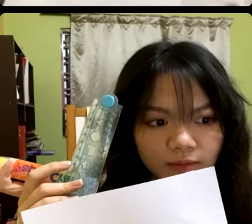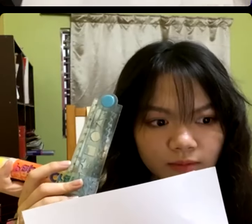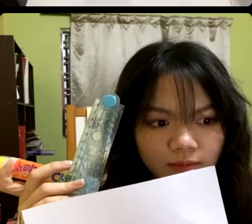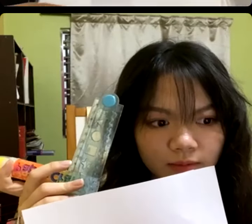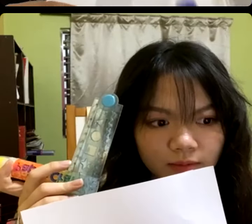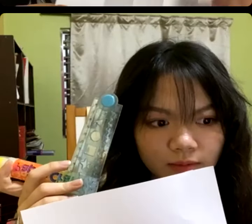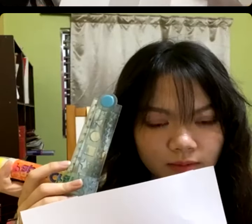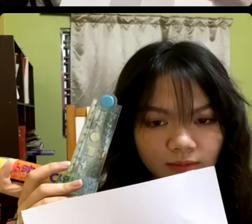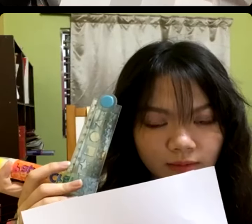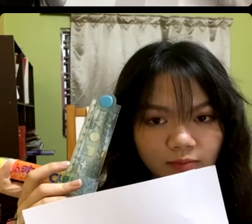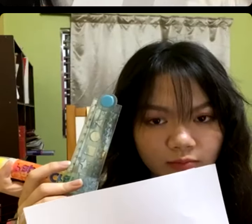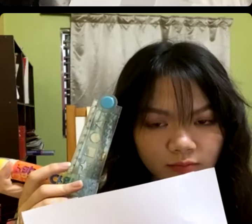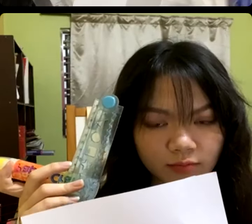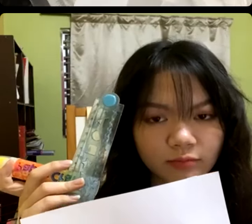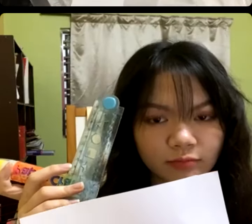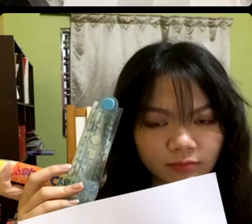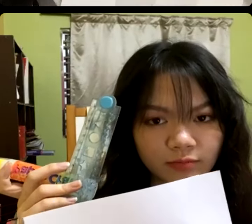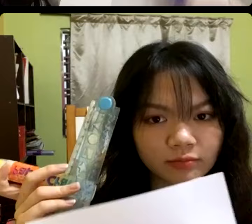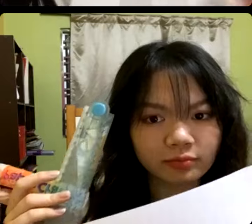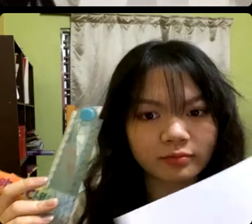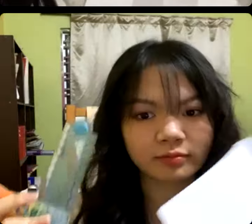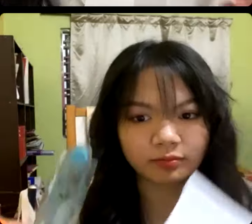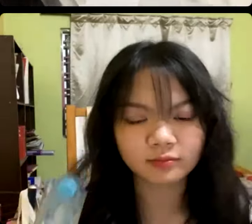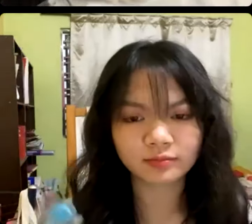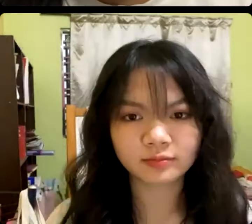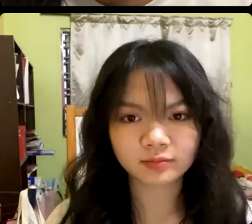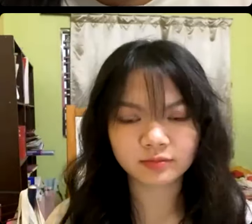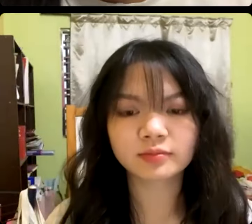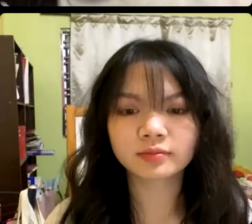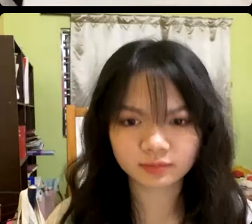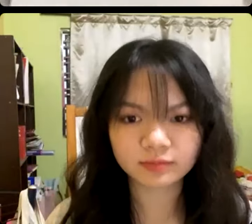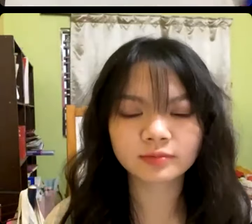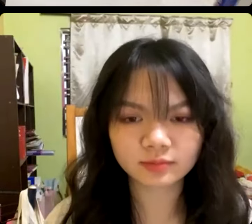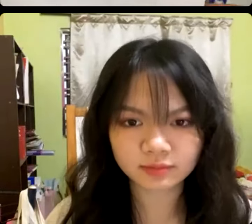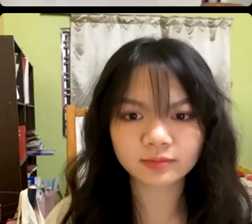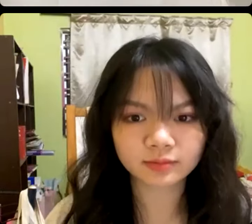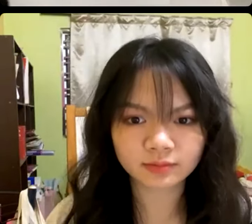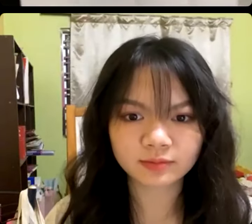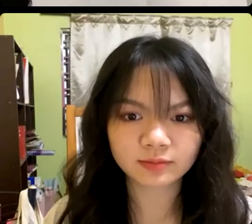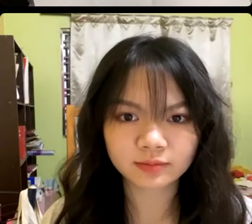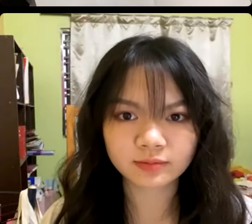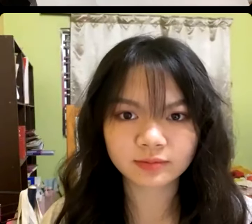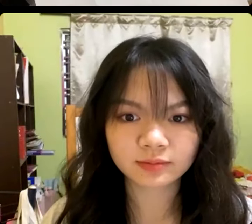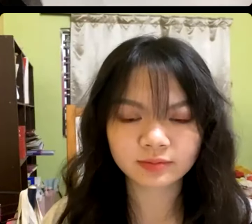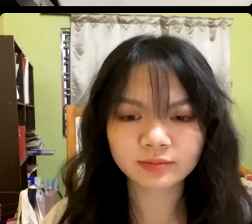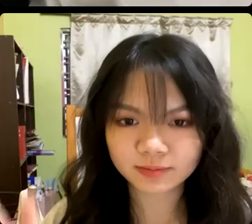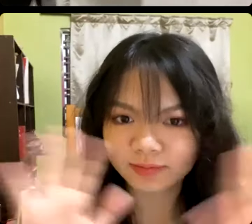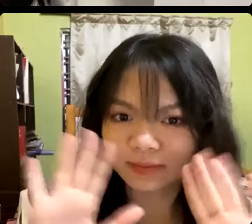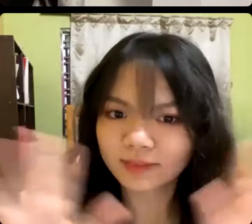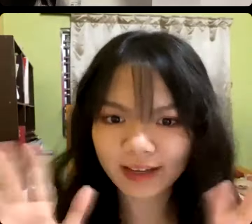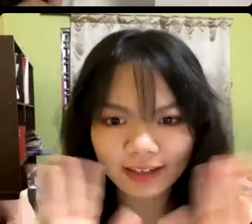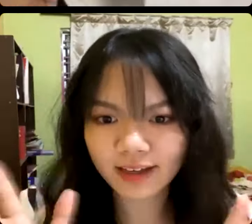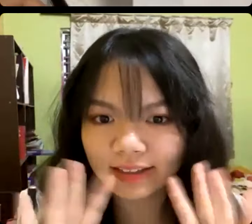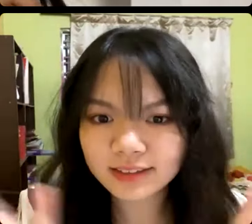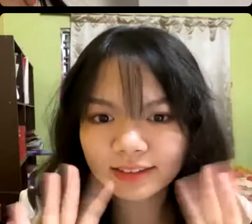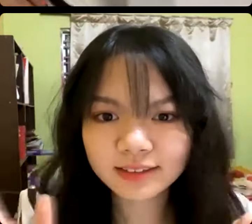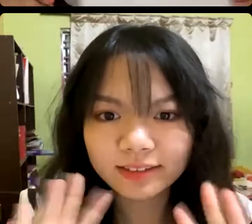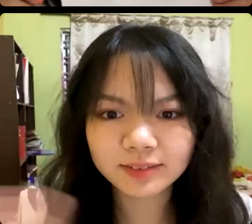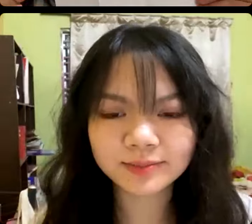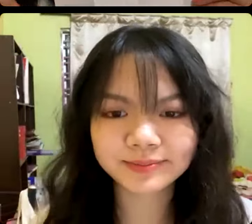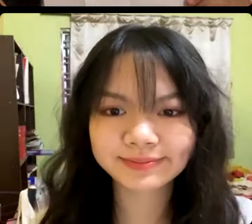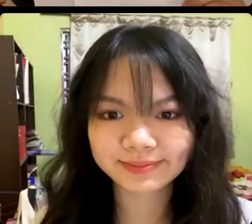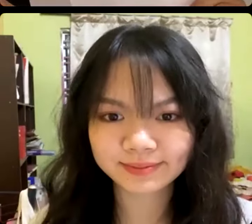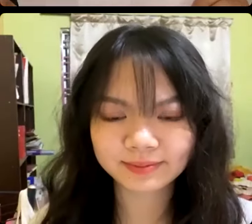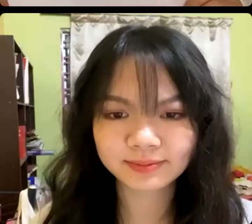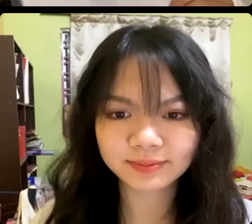you can also have scissors or a penknife with you together. All right, hello Maxis, hi. So yes, make